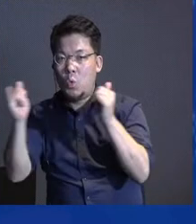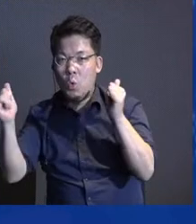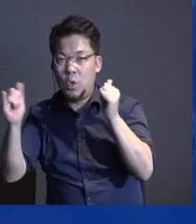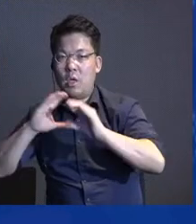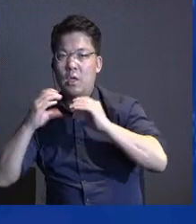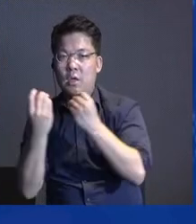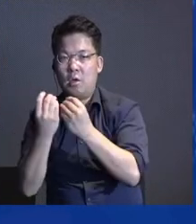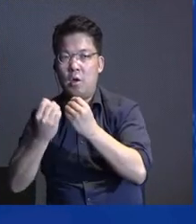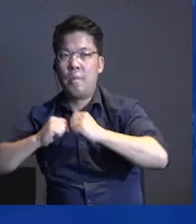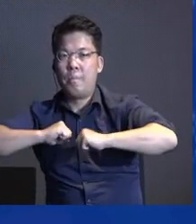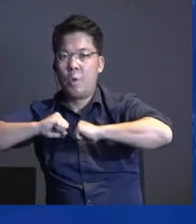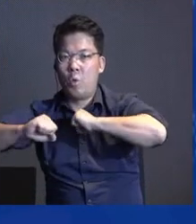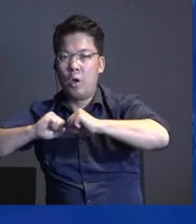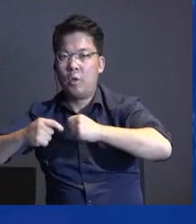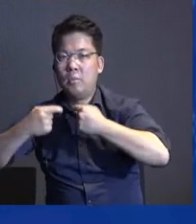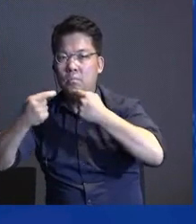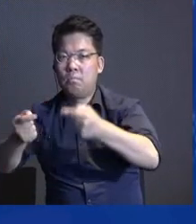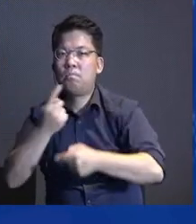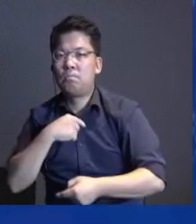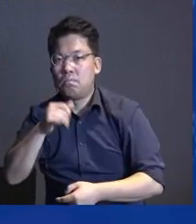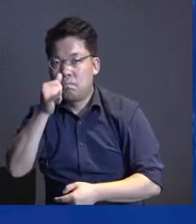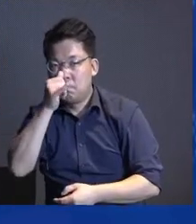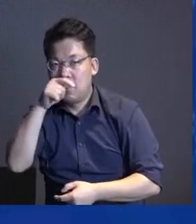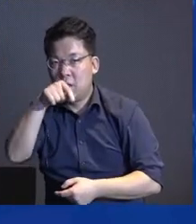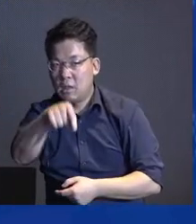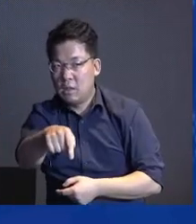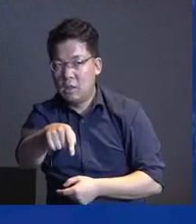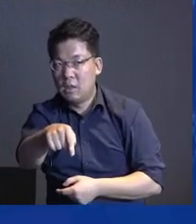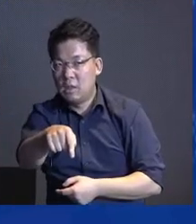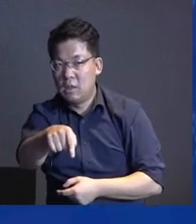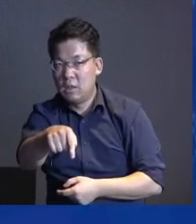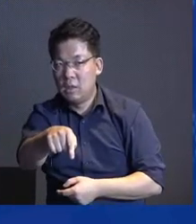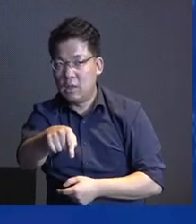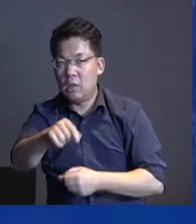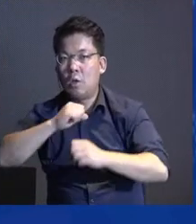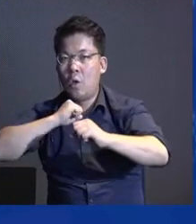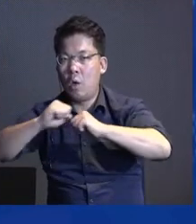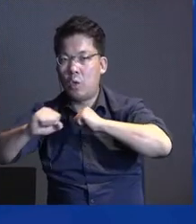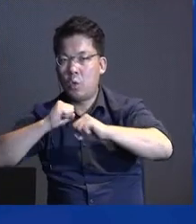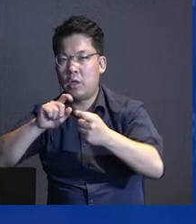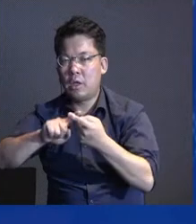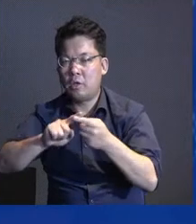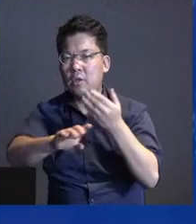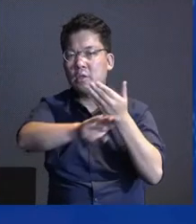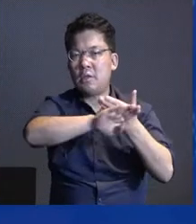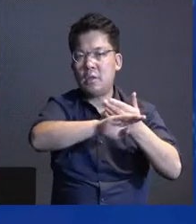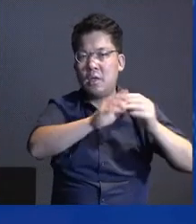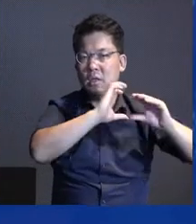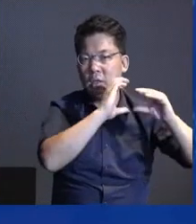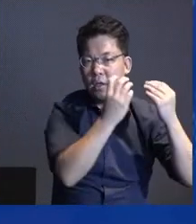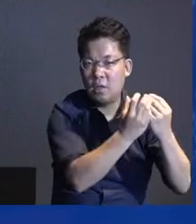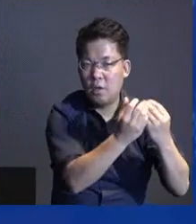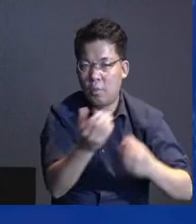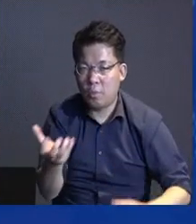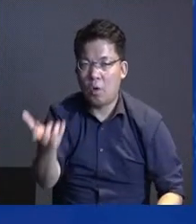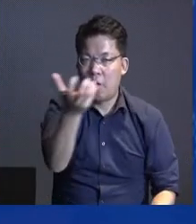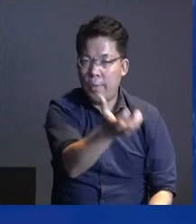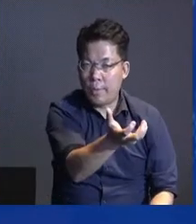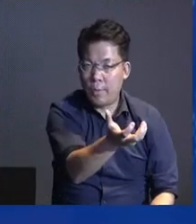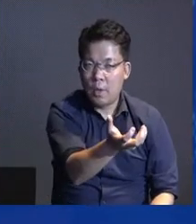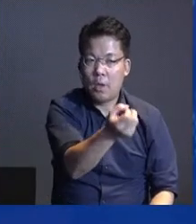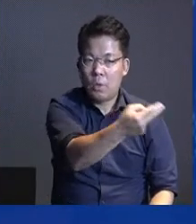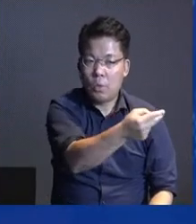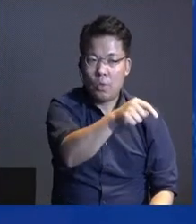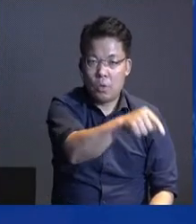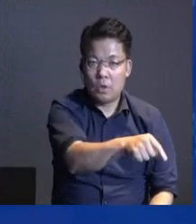and the format of the informal chats, the storytelling cafes, to other clubs situated in the